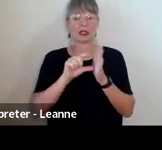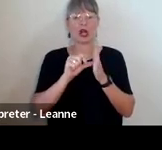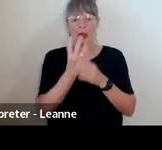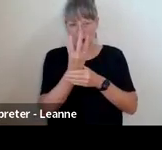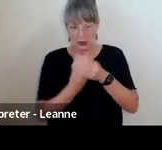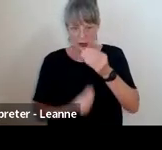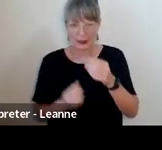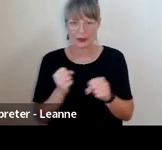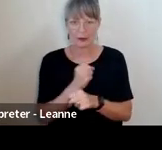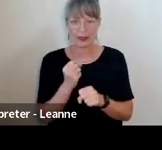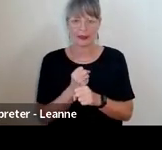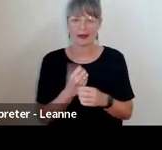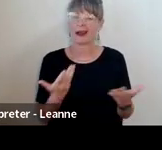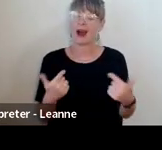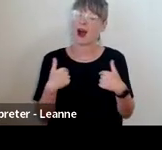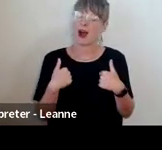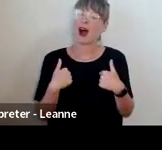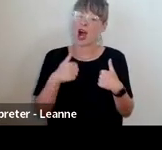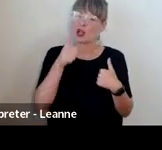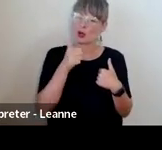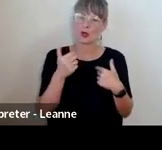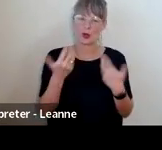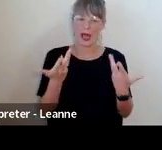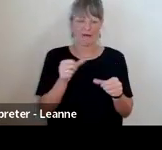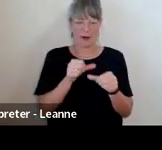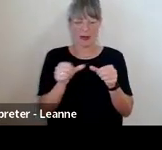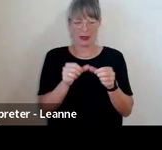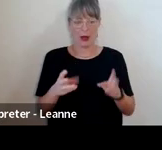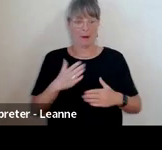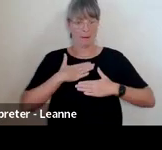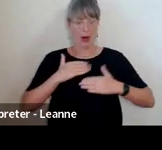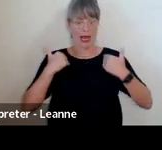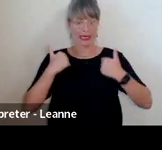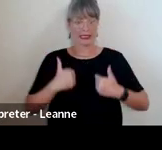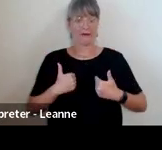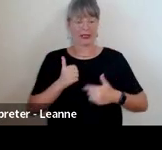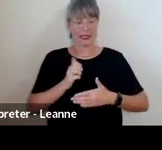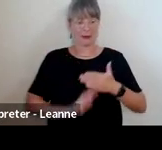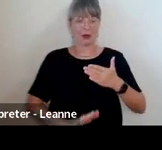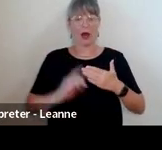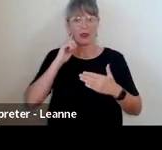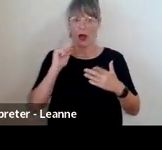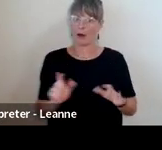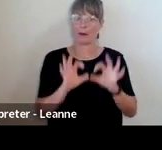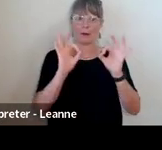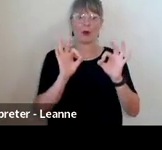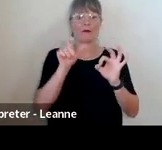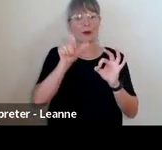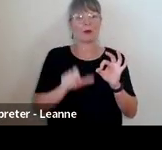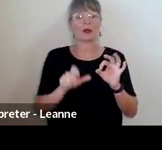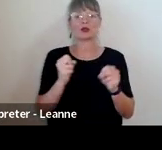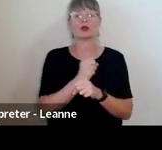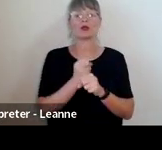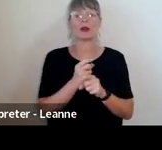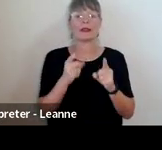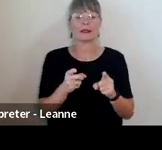I knew there had to be a better way, and that with my lived experience, I was the perfect person to create it. My Ability Hub